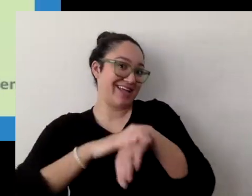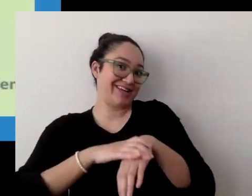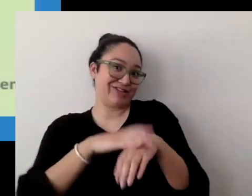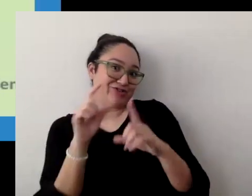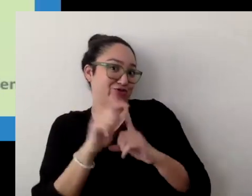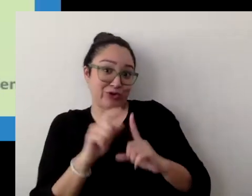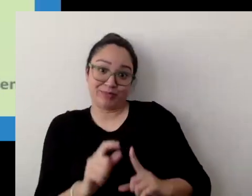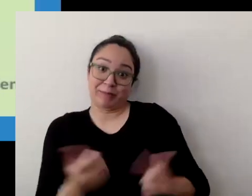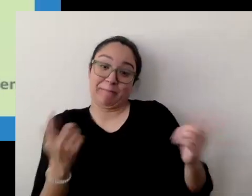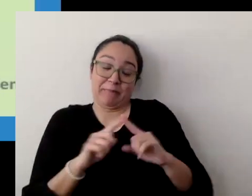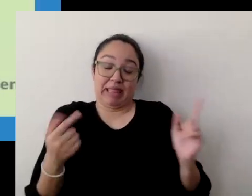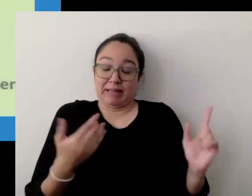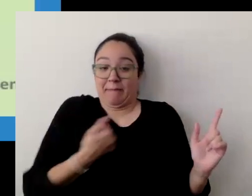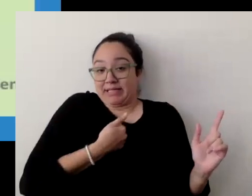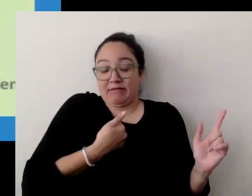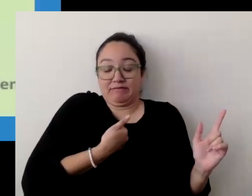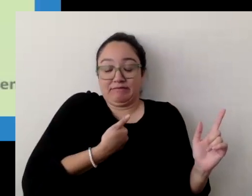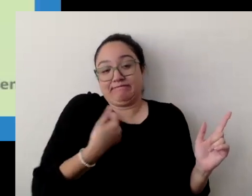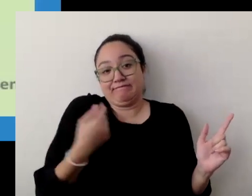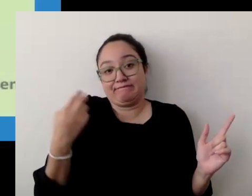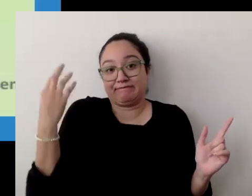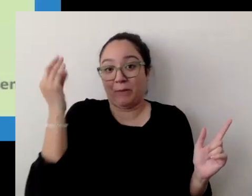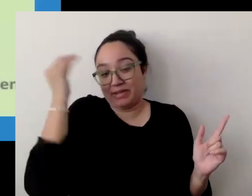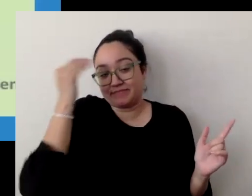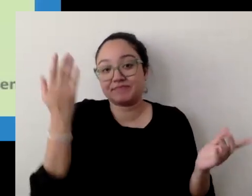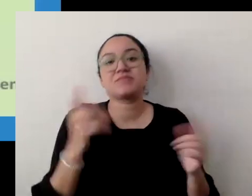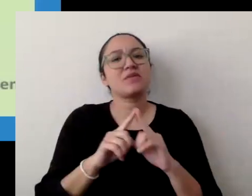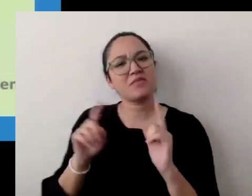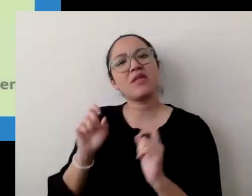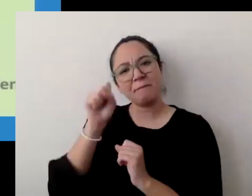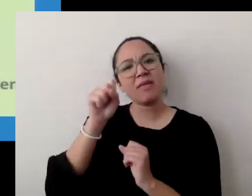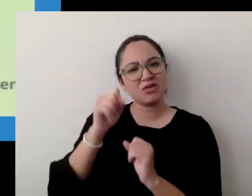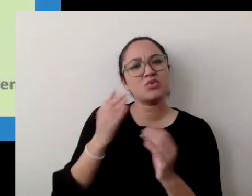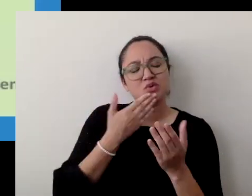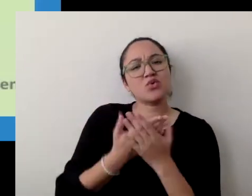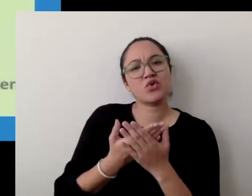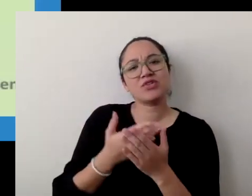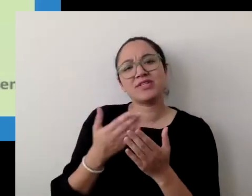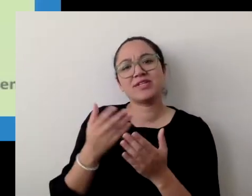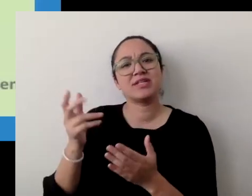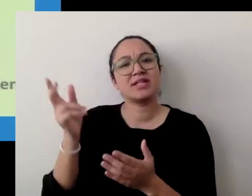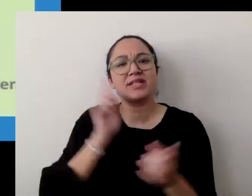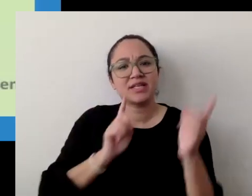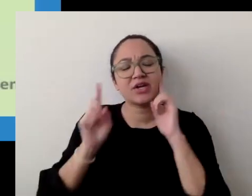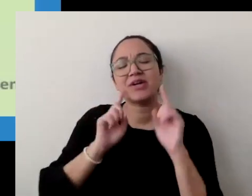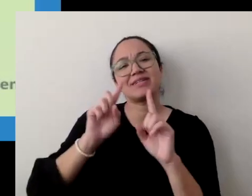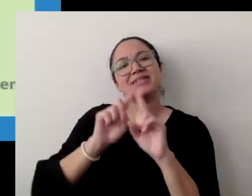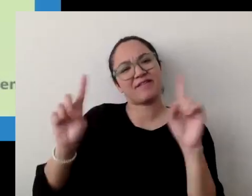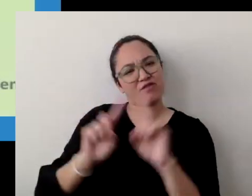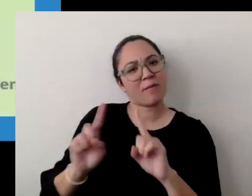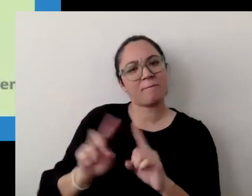bias. Mhm. No, but it's good to hear the different perspective, Mateo. Okay,